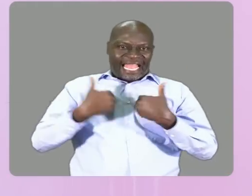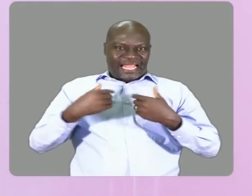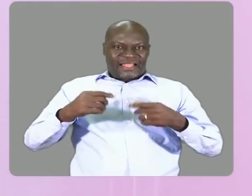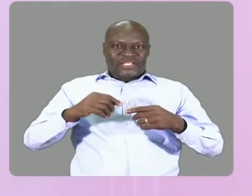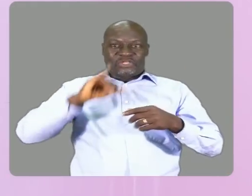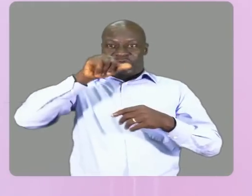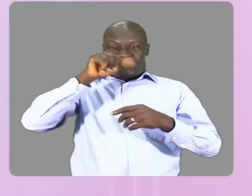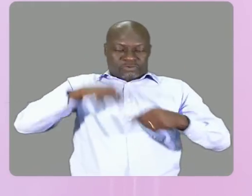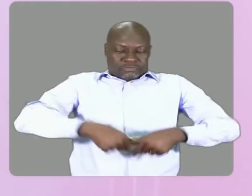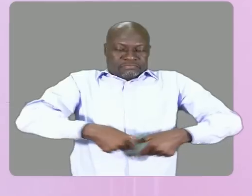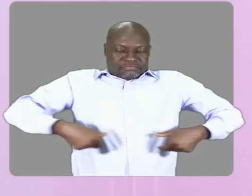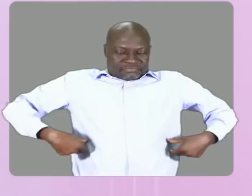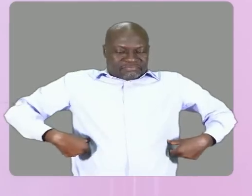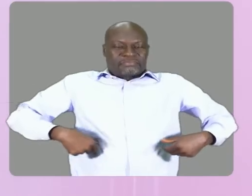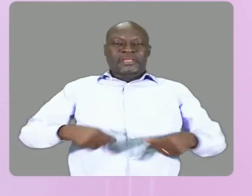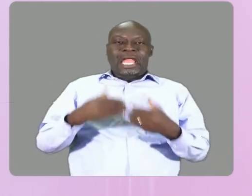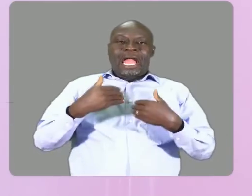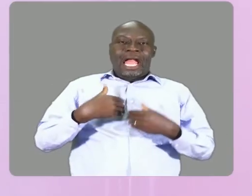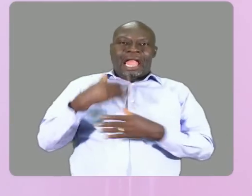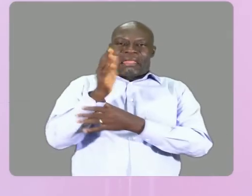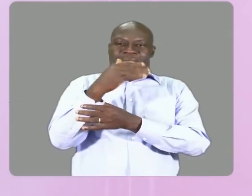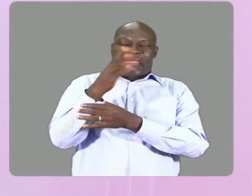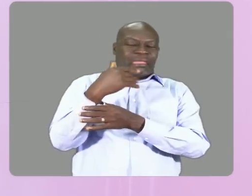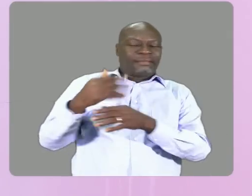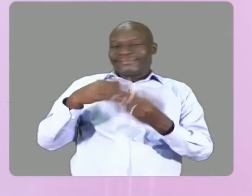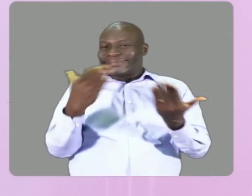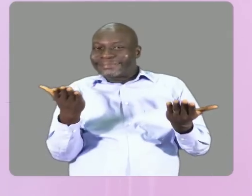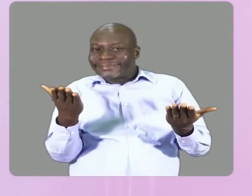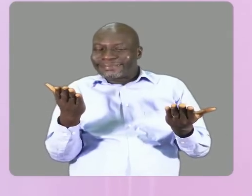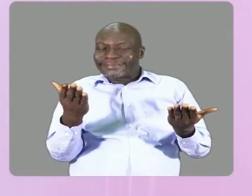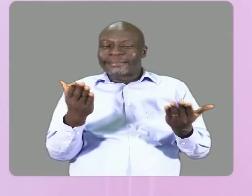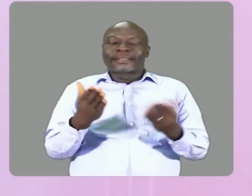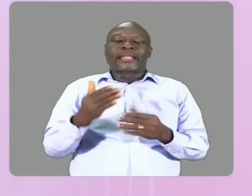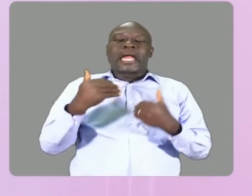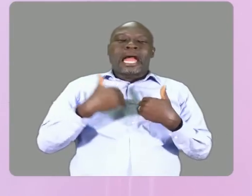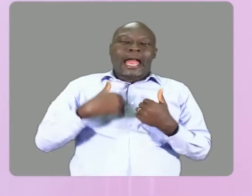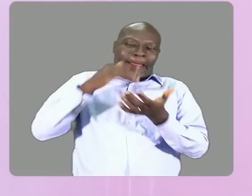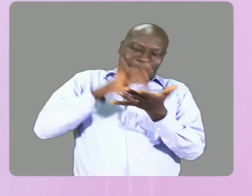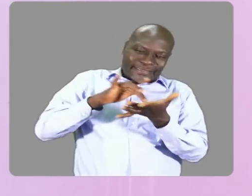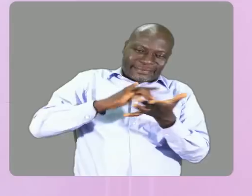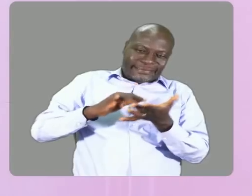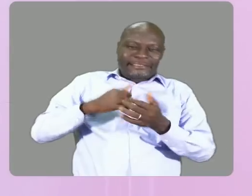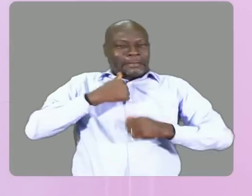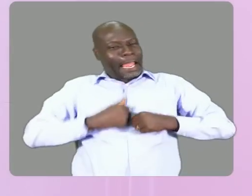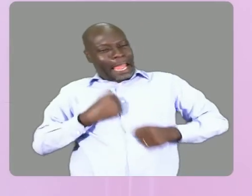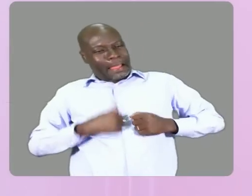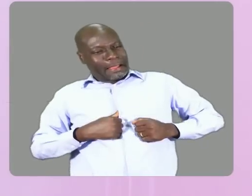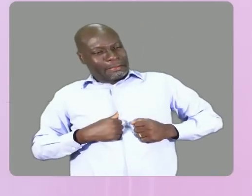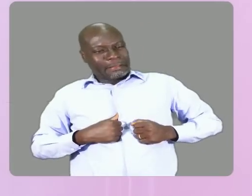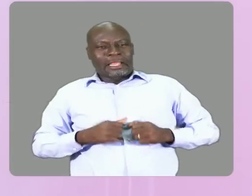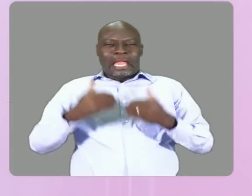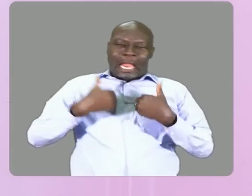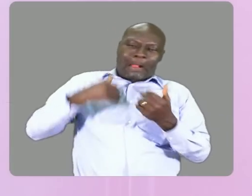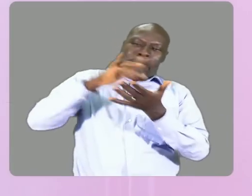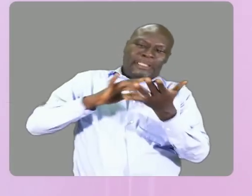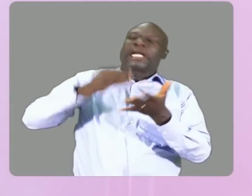wasene aha bi oho ye di dware bo a ye waduro bi oho sa wo meneto ye mo a odofo a